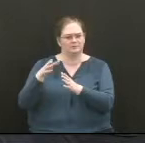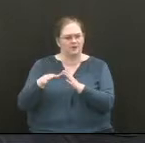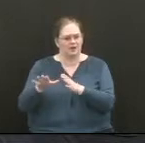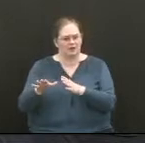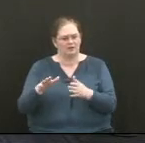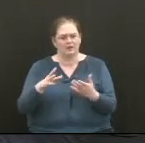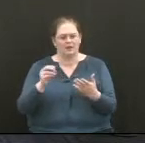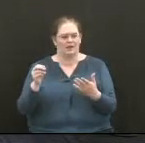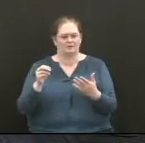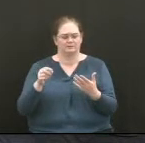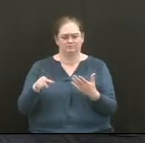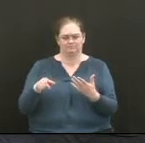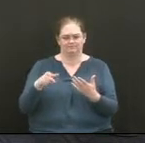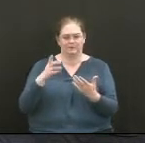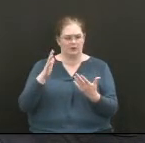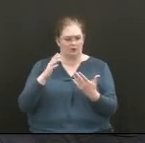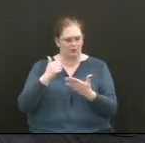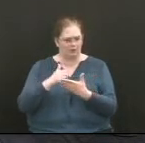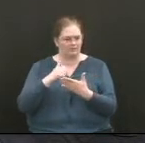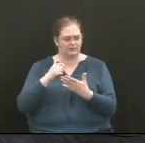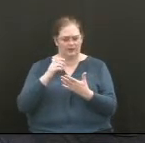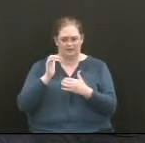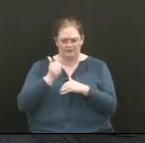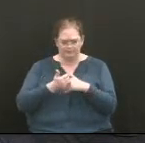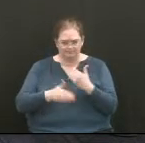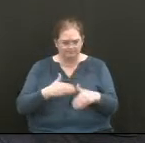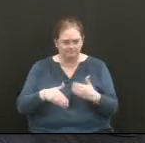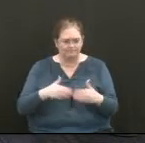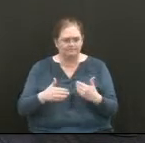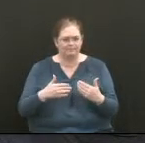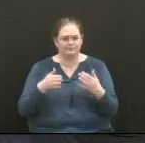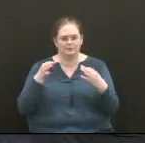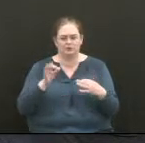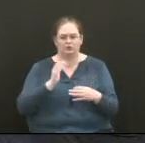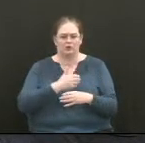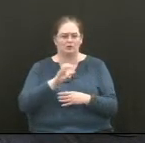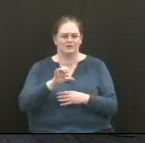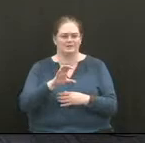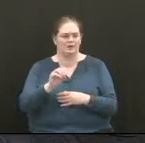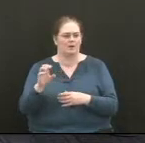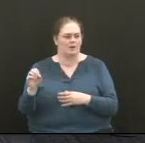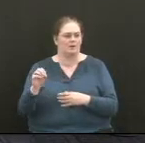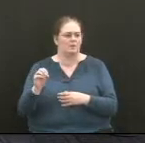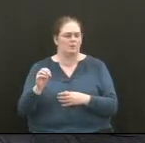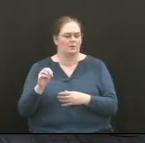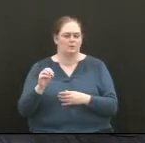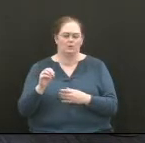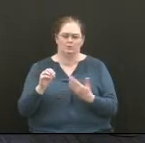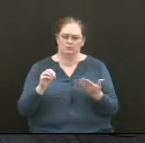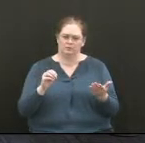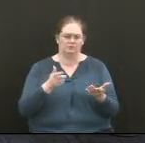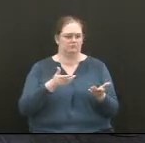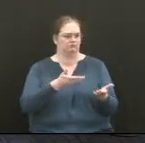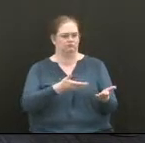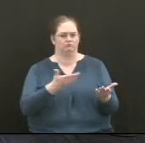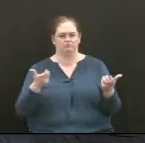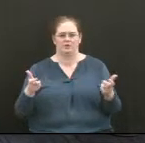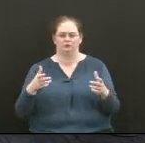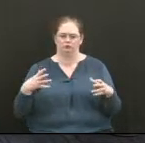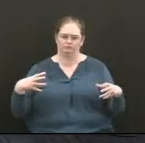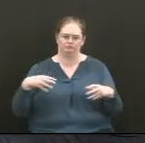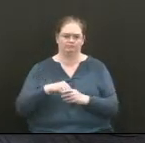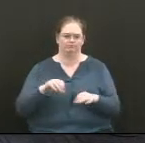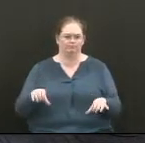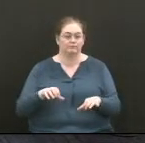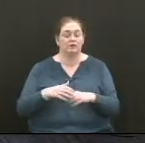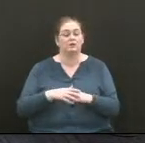things, and their help in getting all this off the ground. Certainly our COO, Marge McKevitt, was a major part of that as well. So,